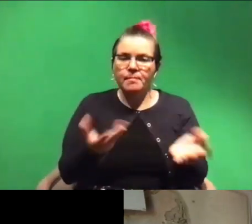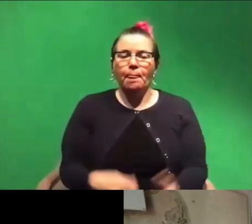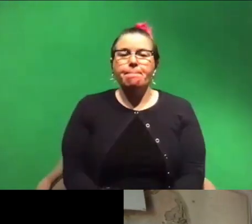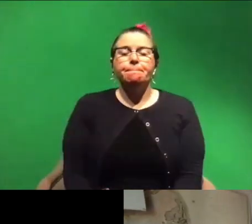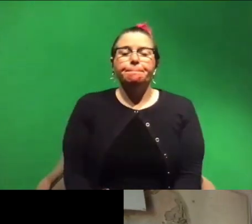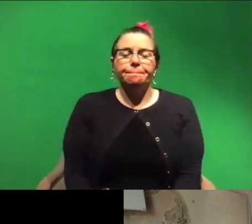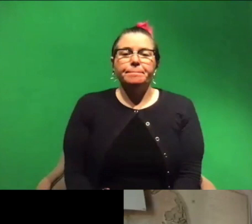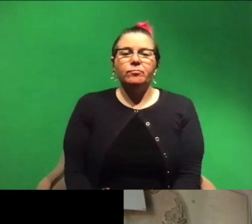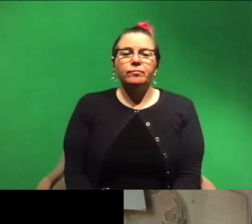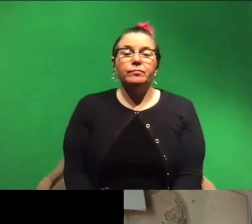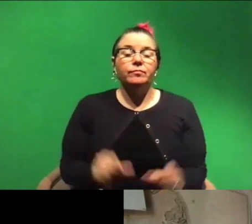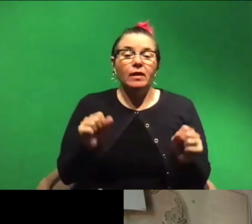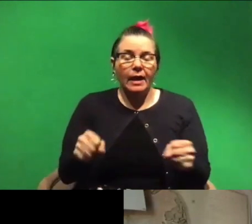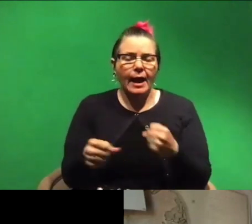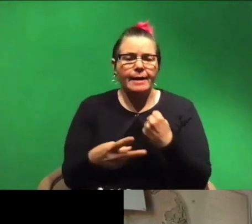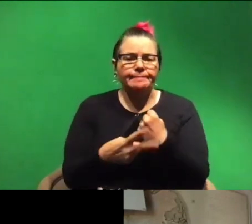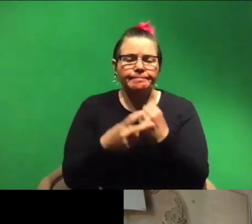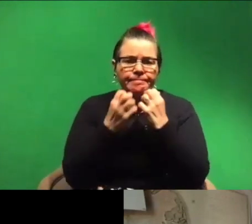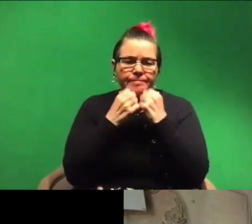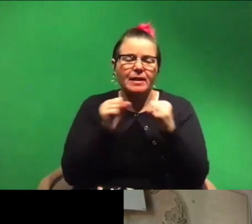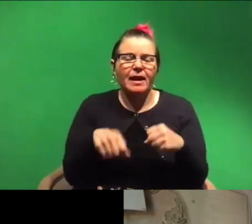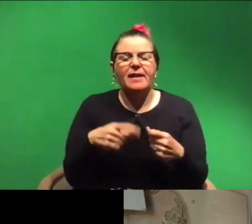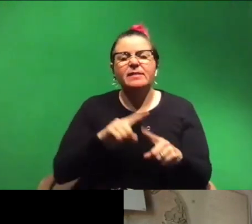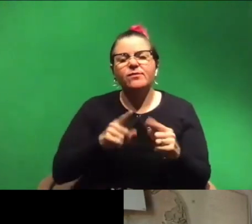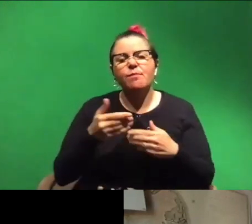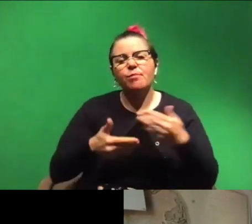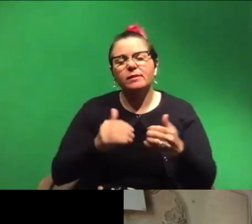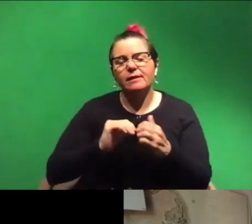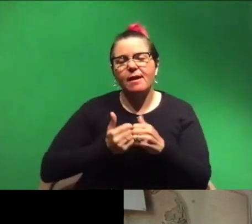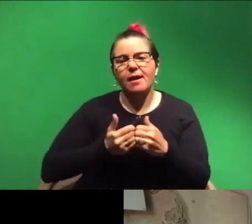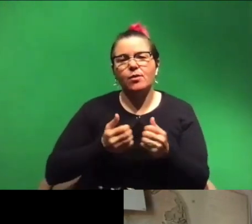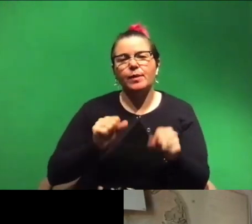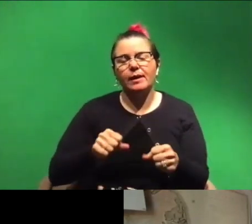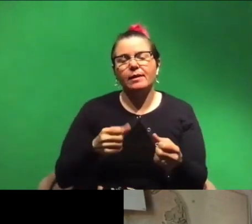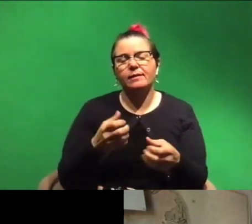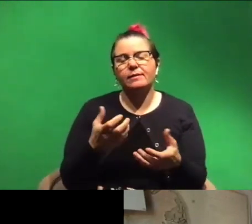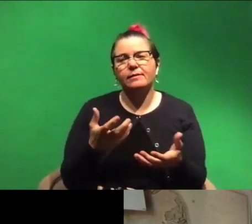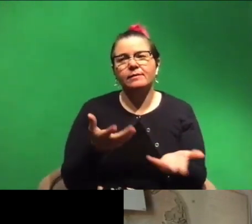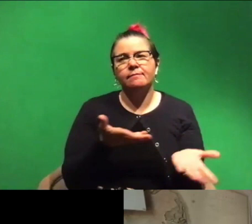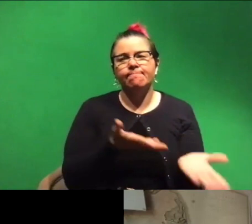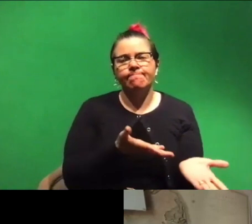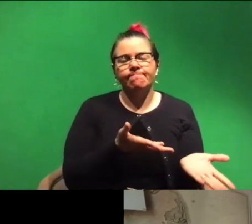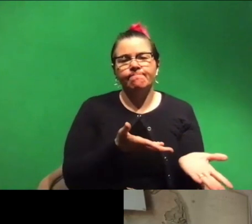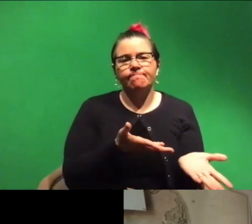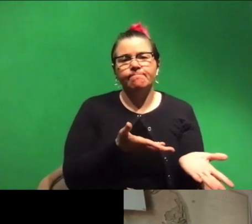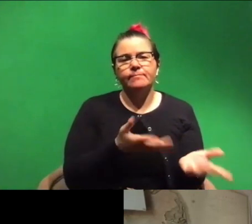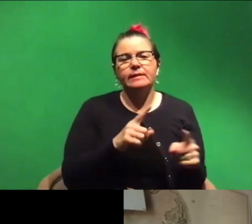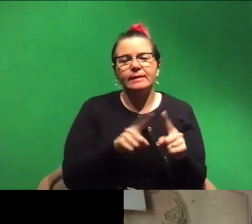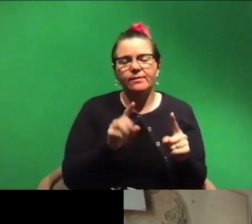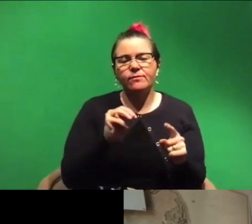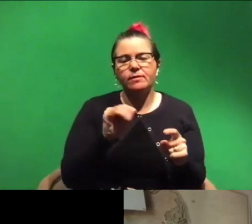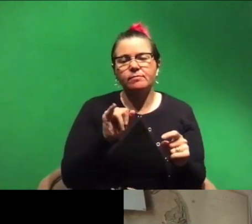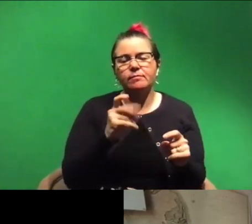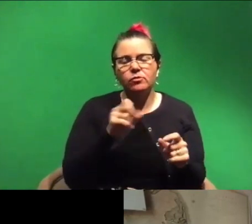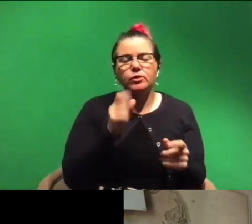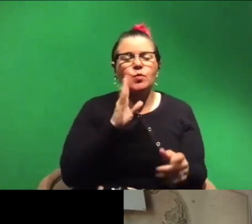then it can be preserved. And there's various different processes about how you can kind of get different minerals will